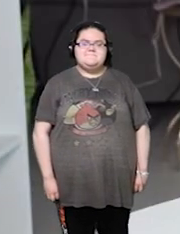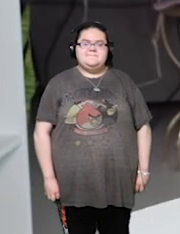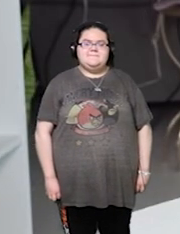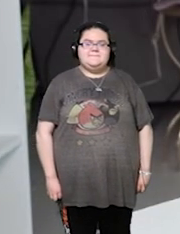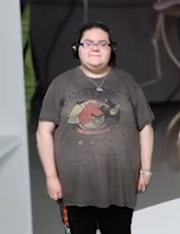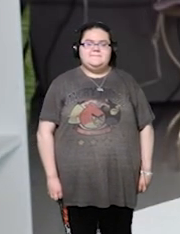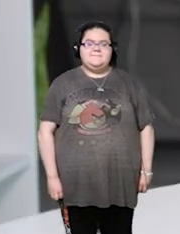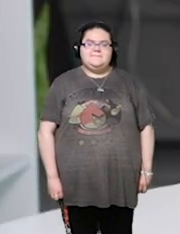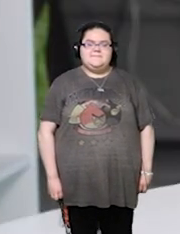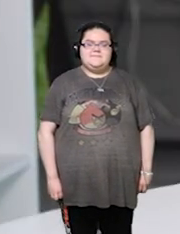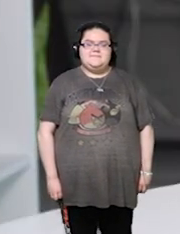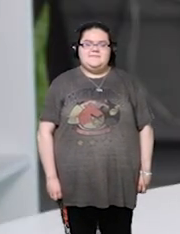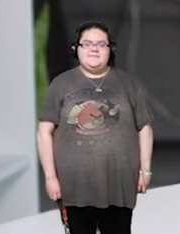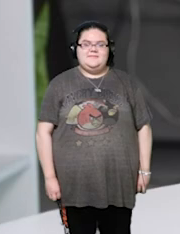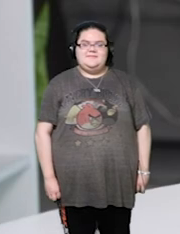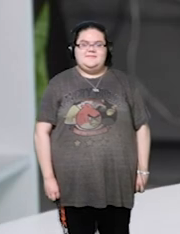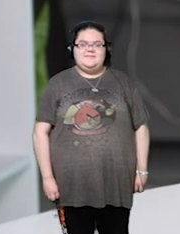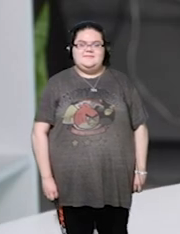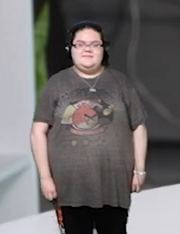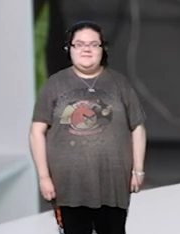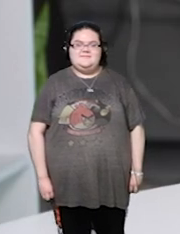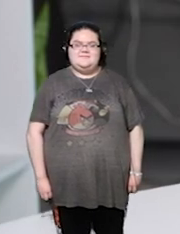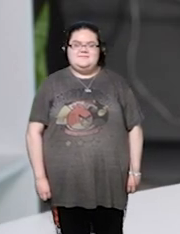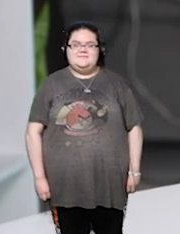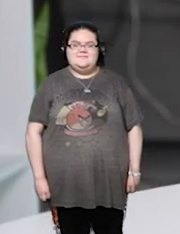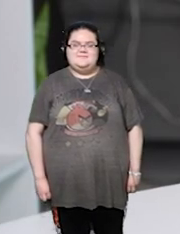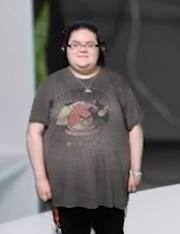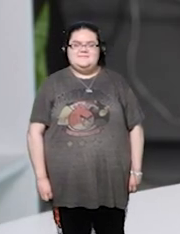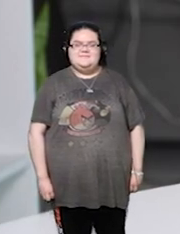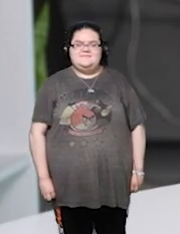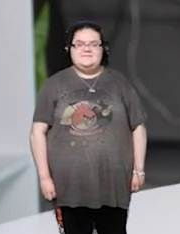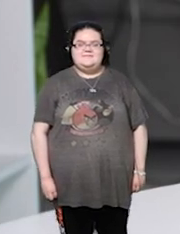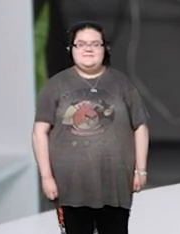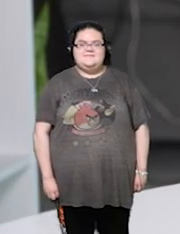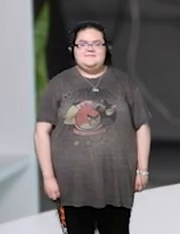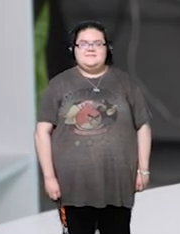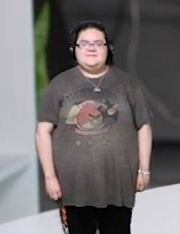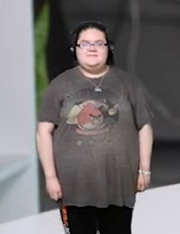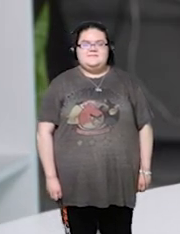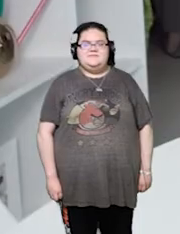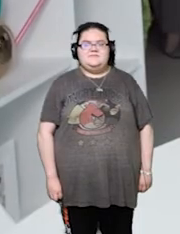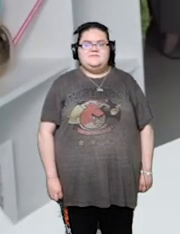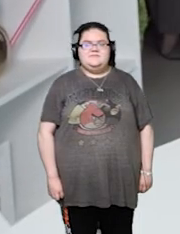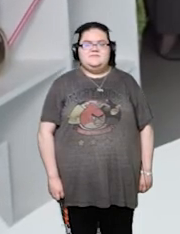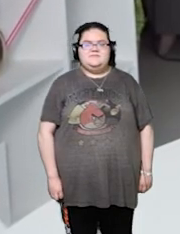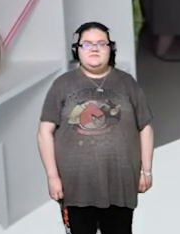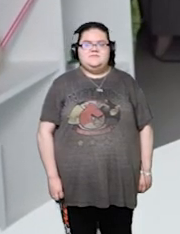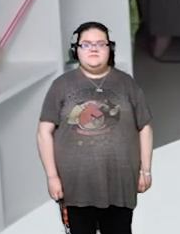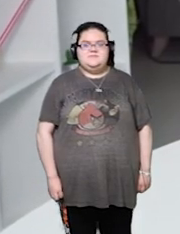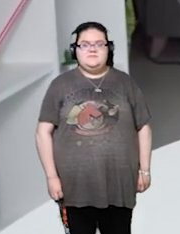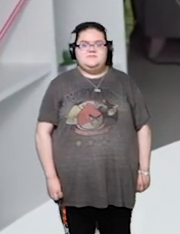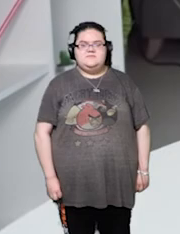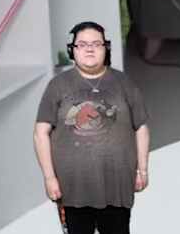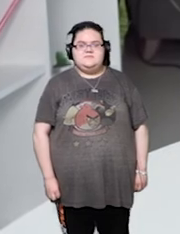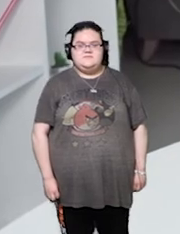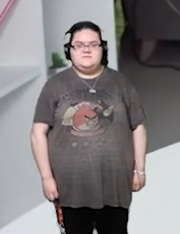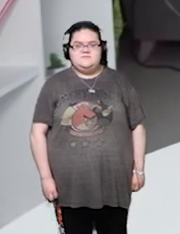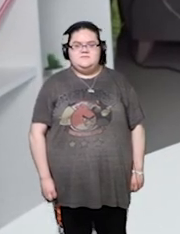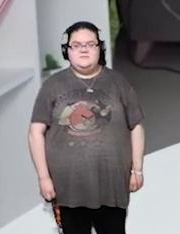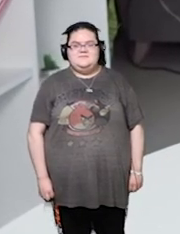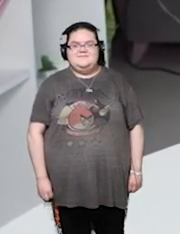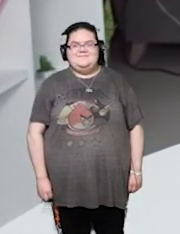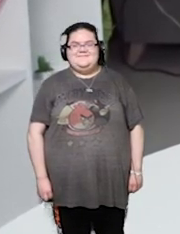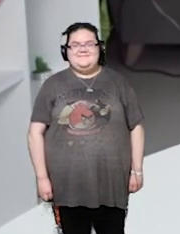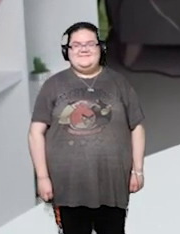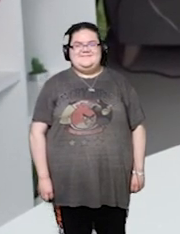quid. He smiled, that's not good. 300 quid, 400 quid, 500 quid, I don't know. It's been worn, so it's got lesser value, right? It's not retail